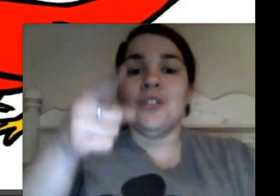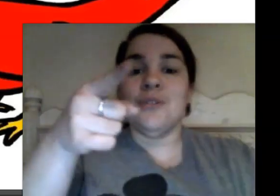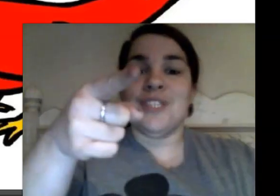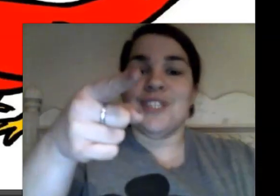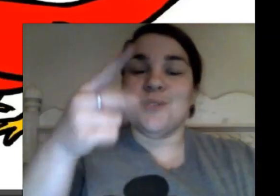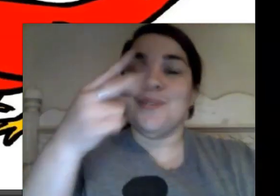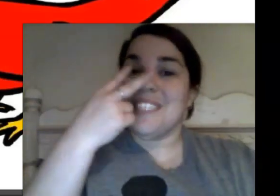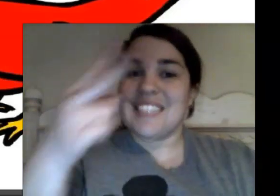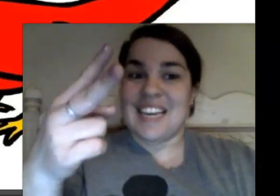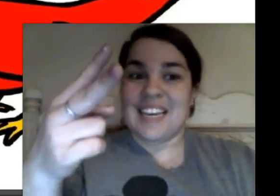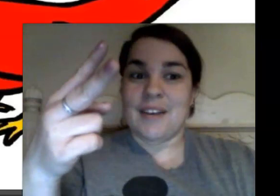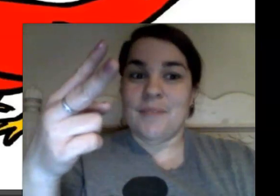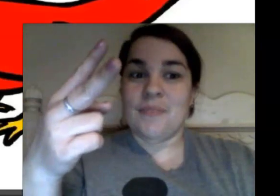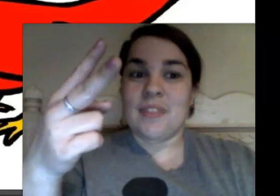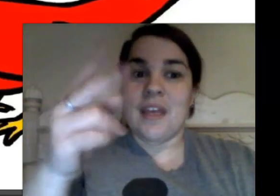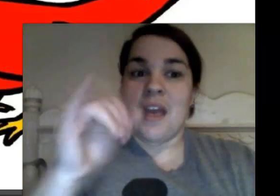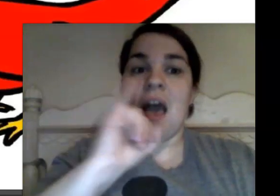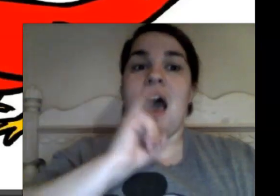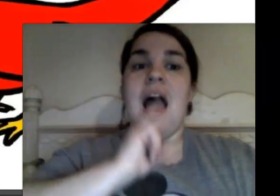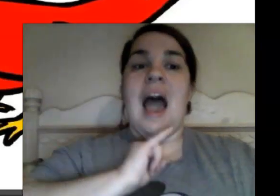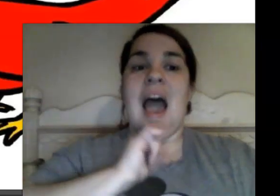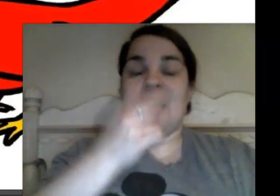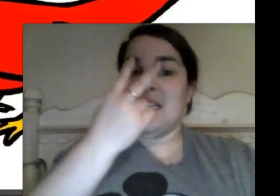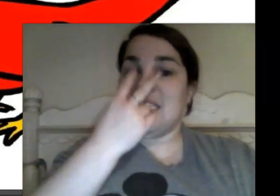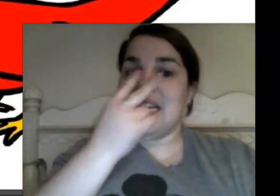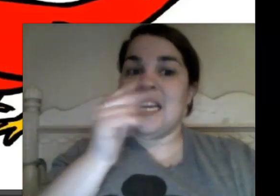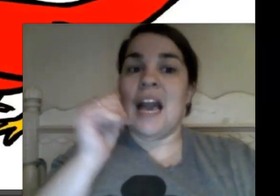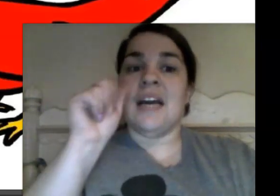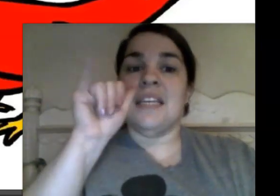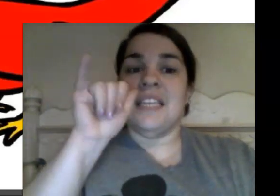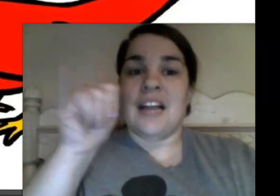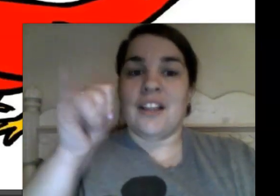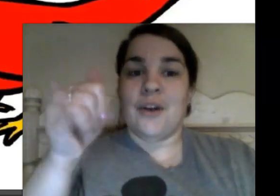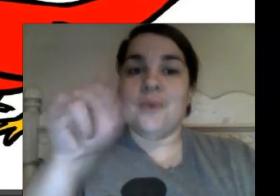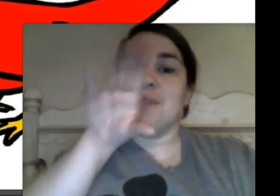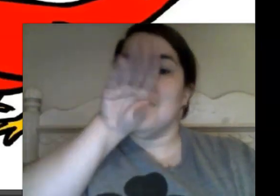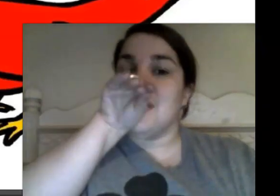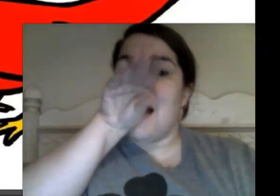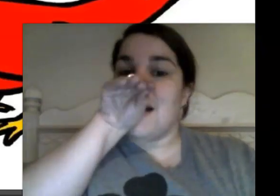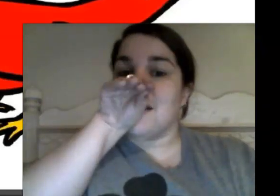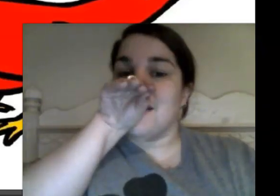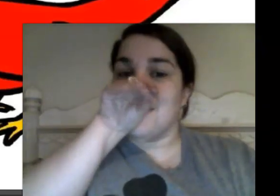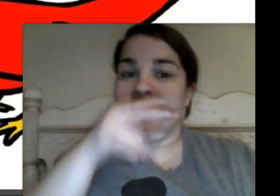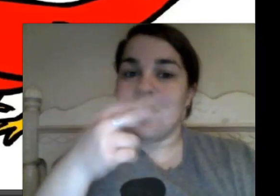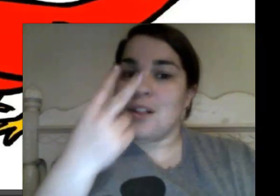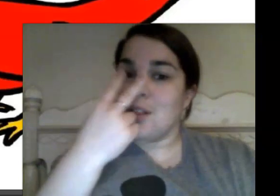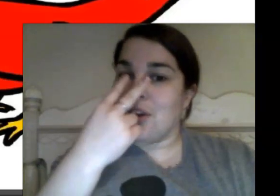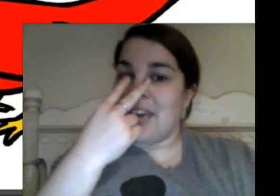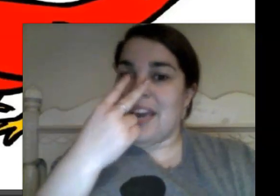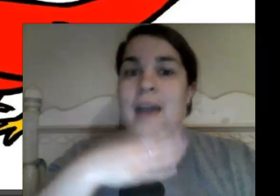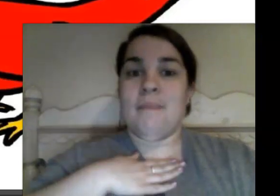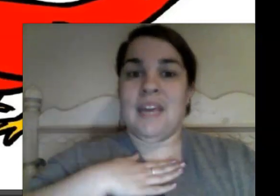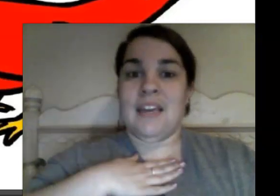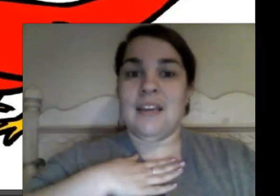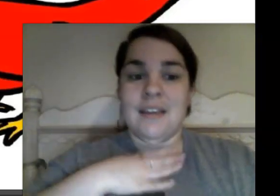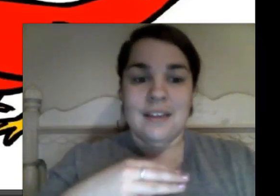what do you see? I see a yellow duck